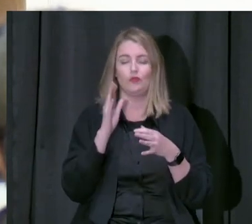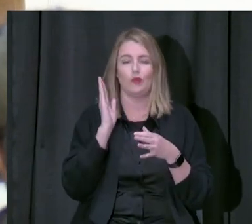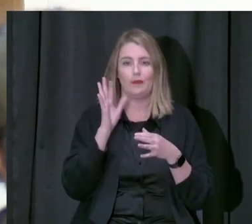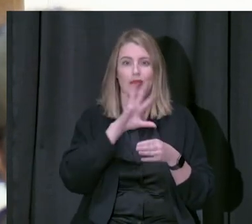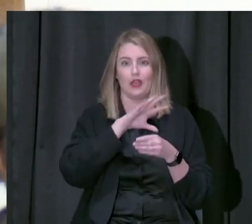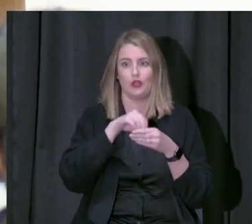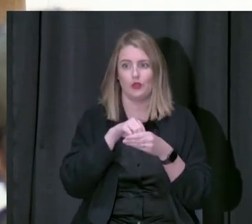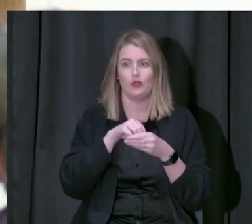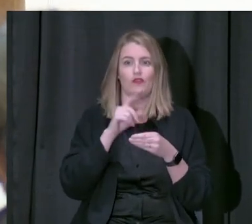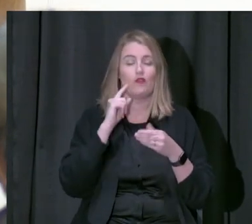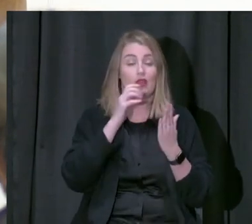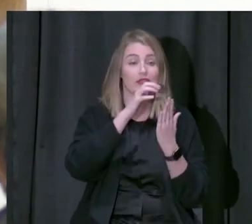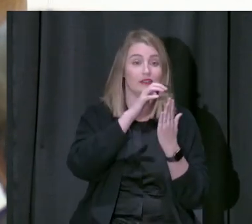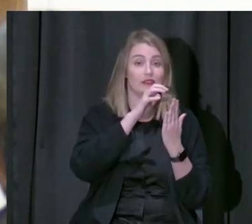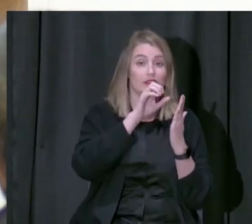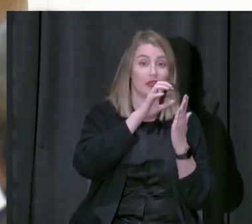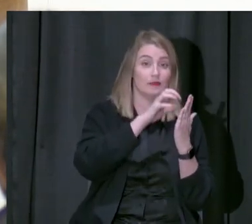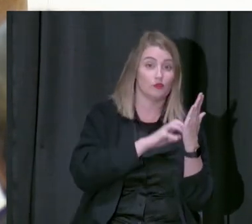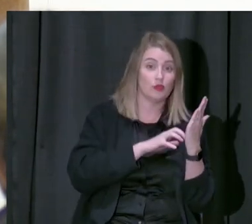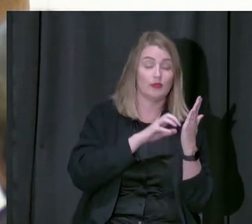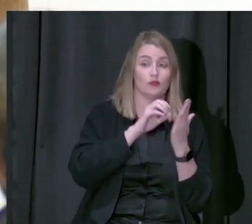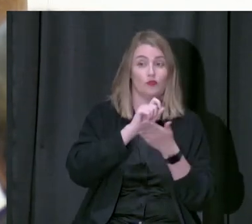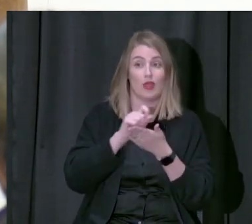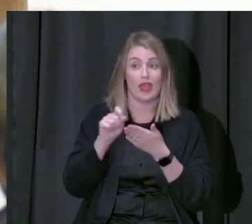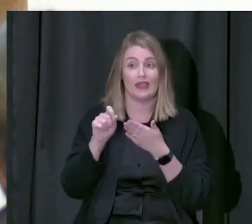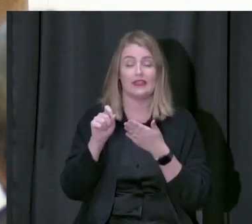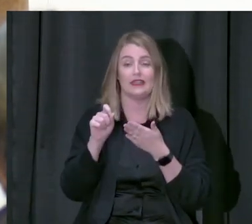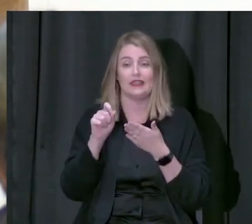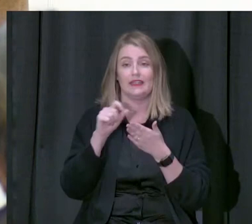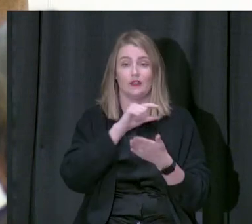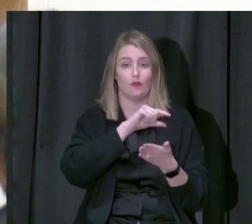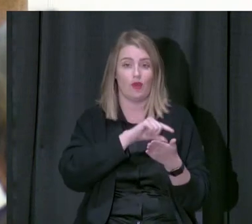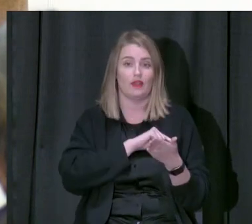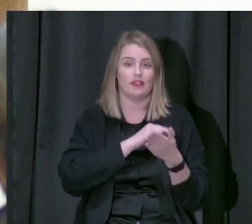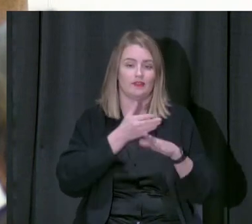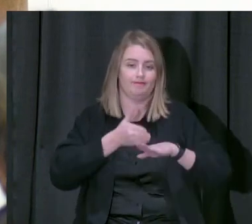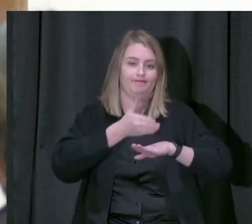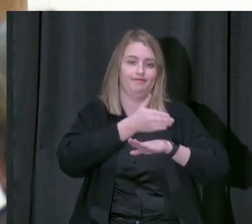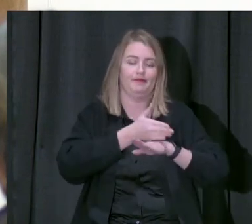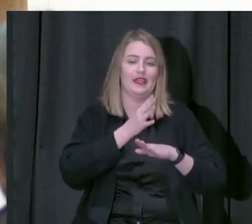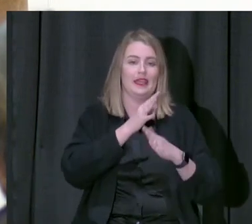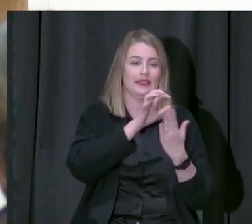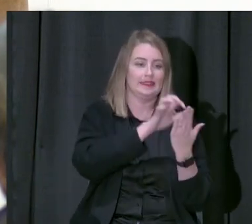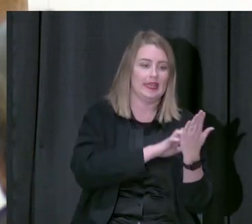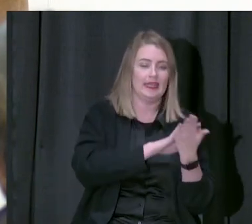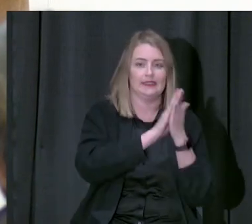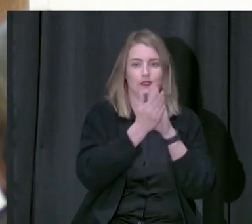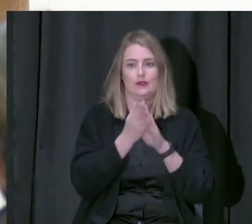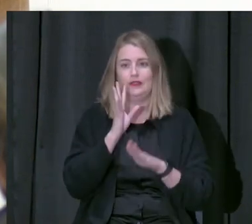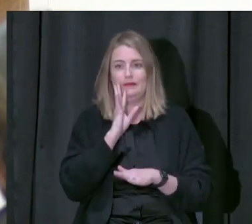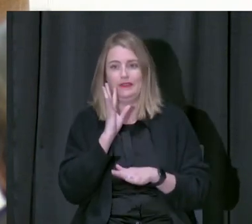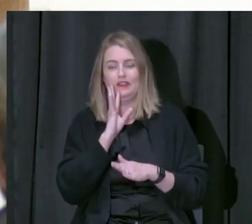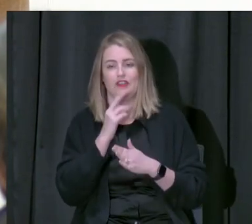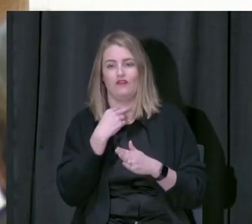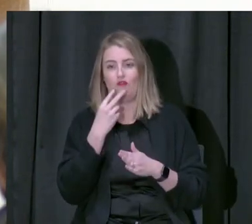inclusive of script writing quality, audio mixing quality, and text-to-speech voice quality.